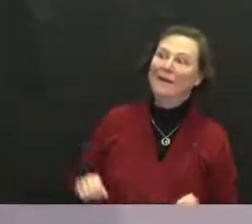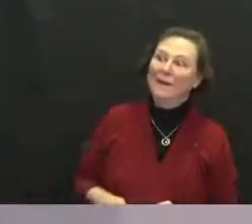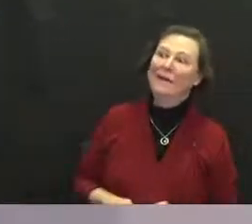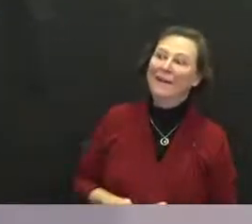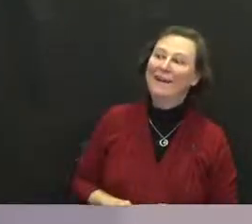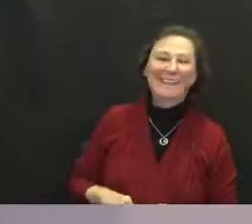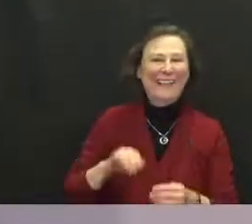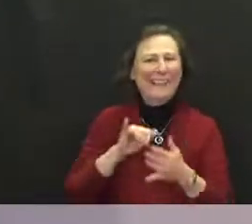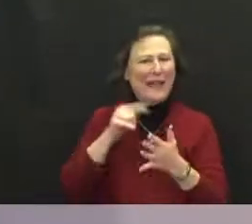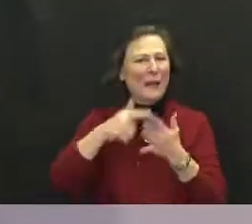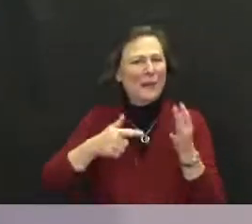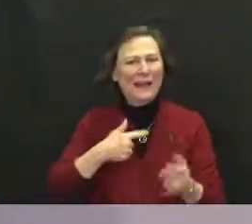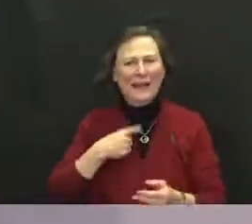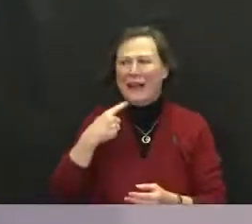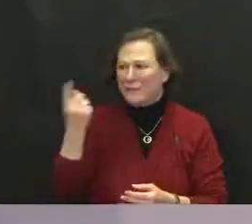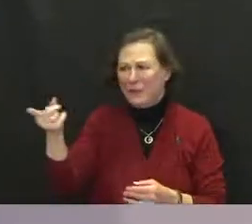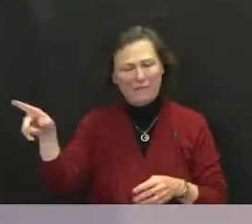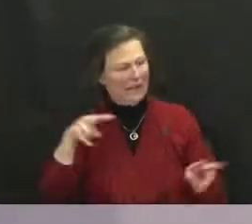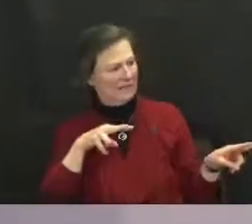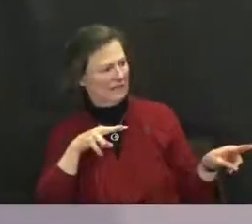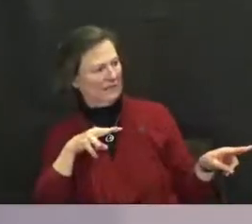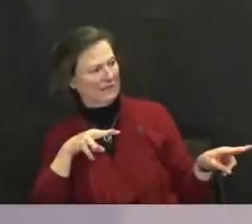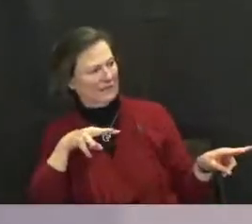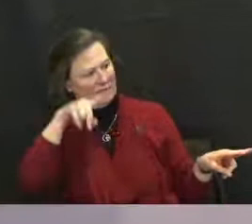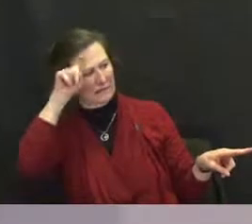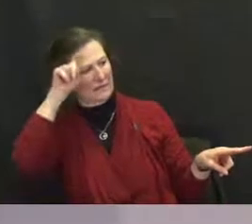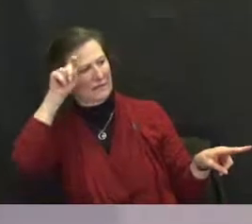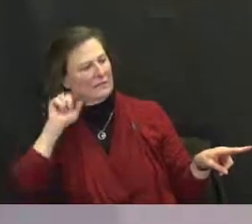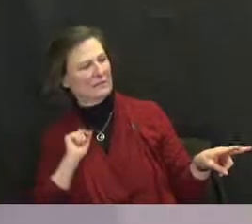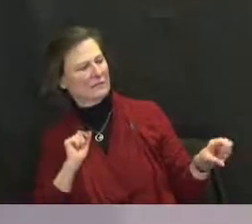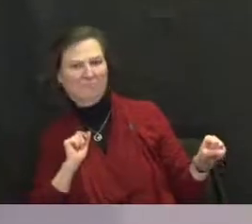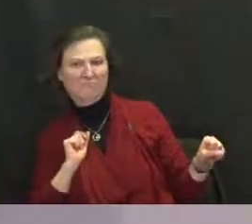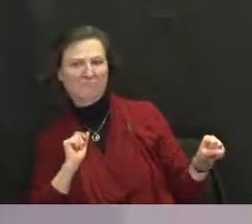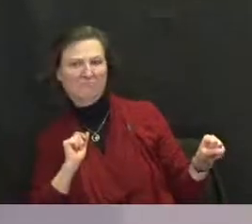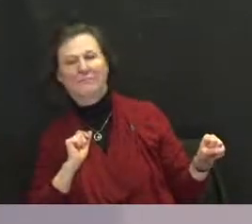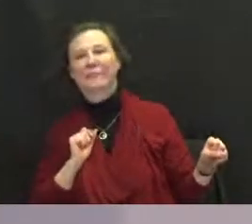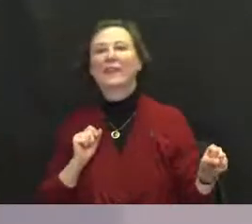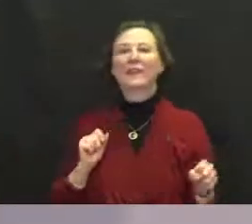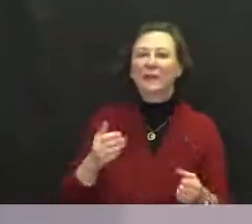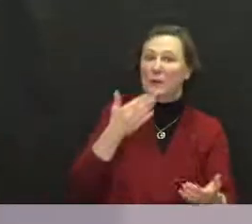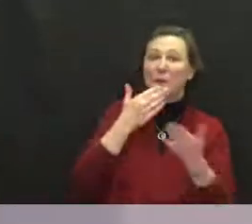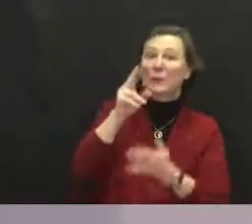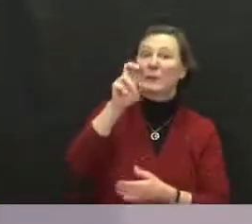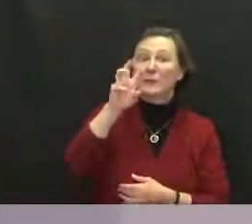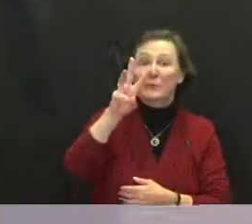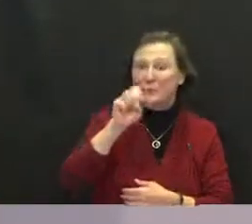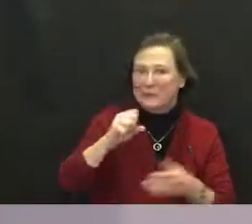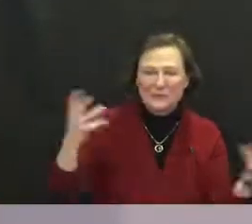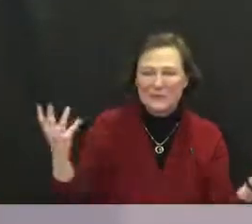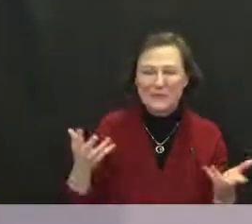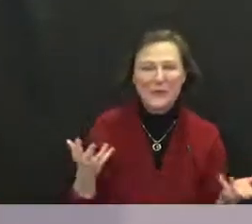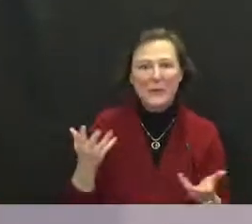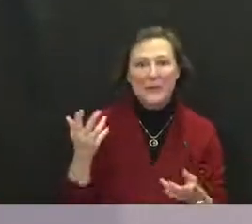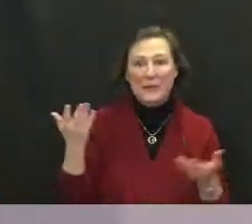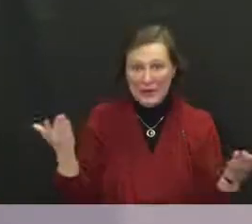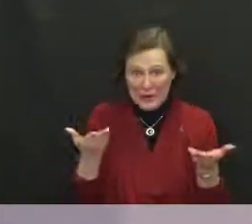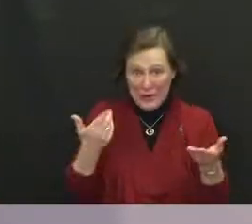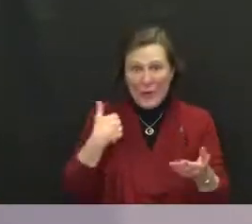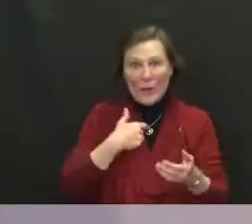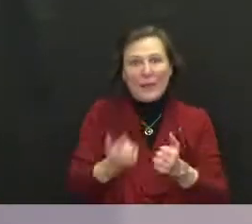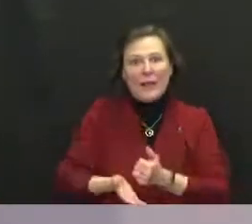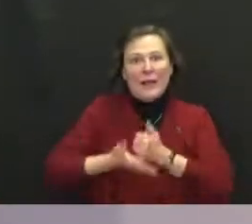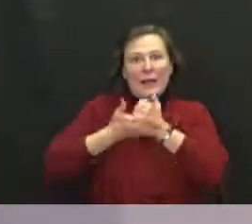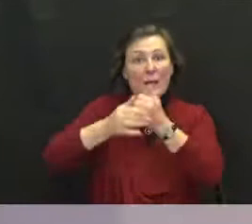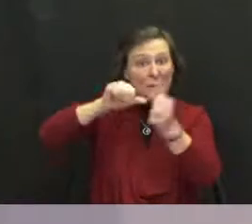That's what I told them. They didn't know what to make of that. The good news is that here we can help one